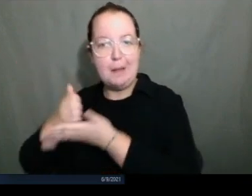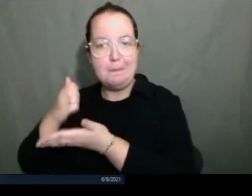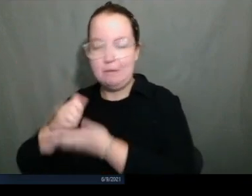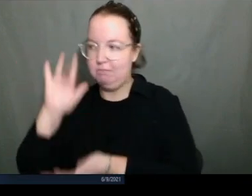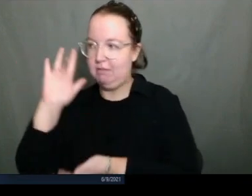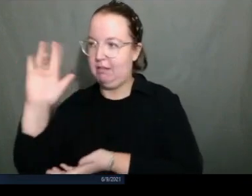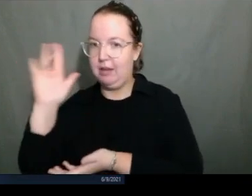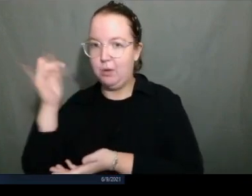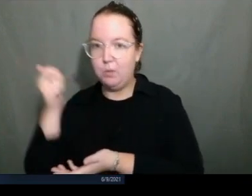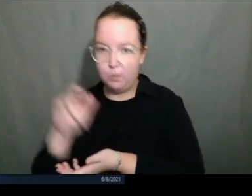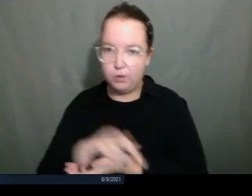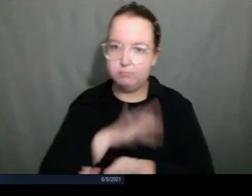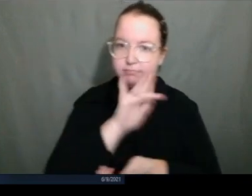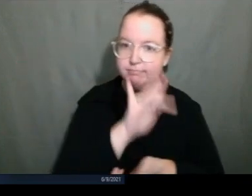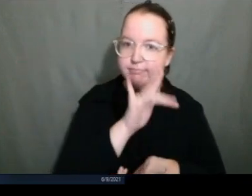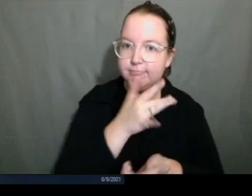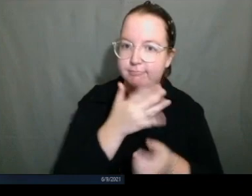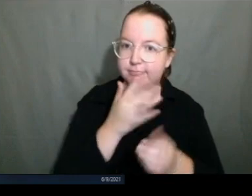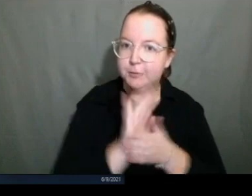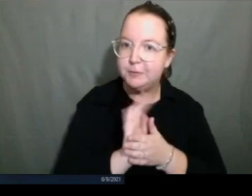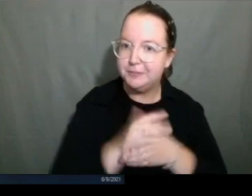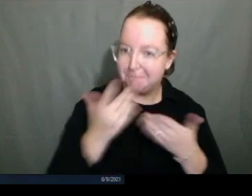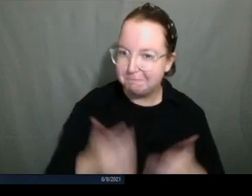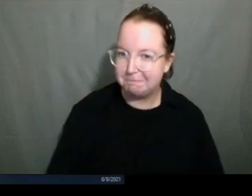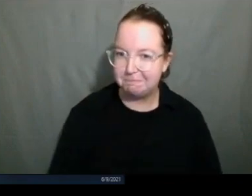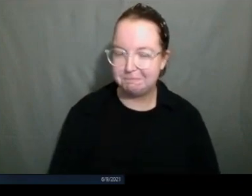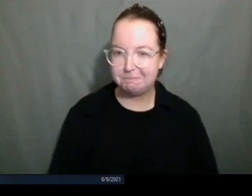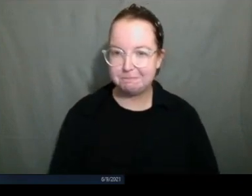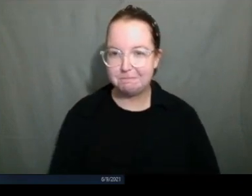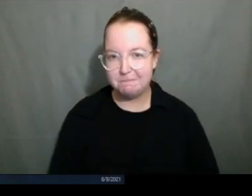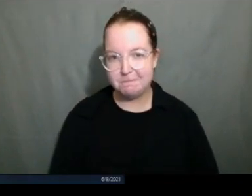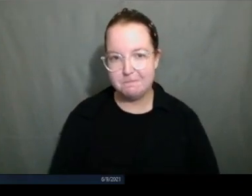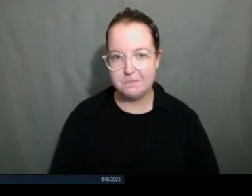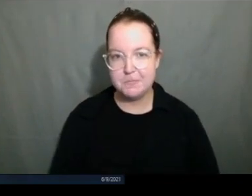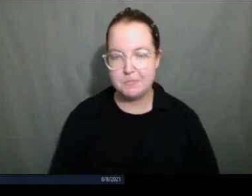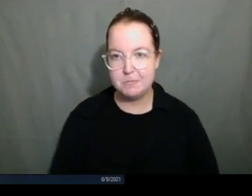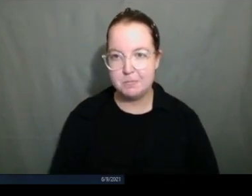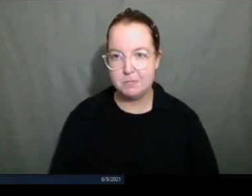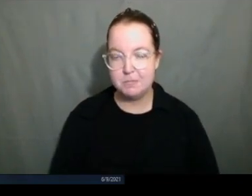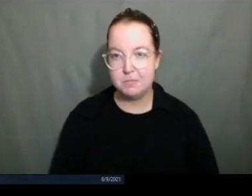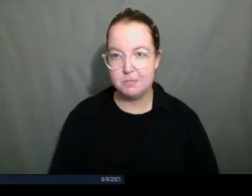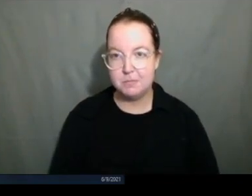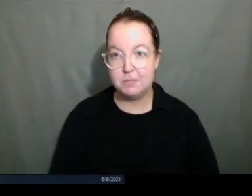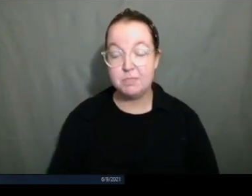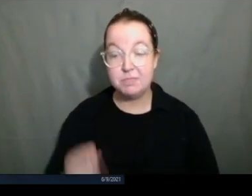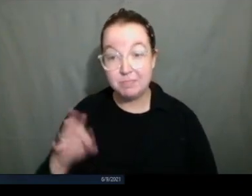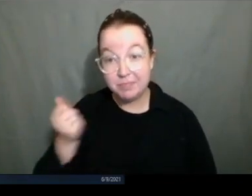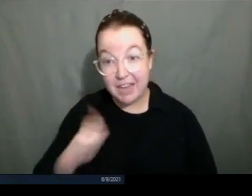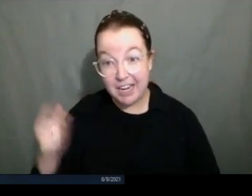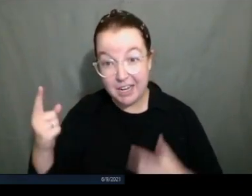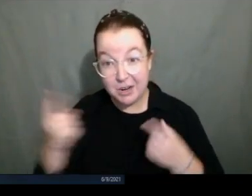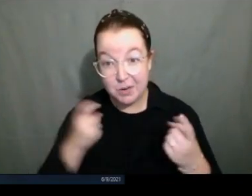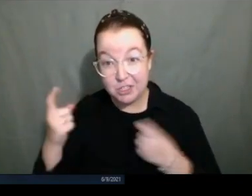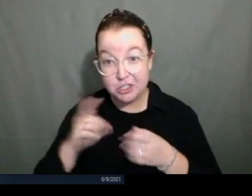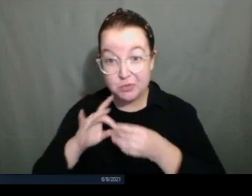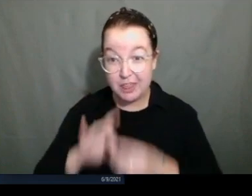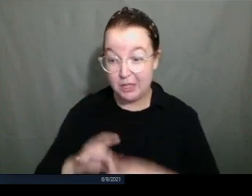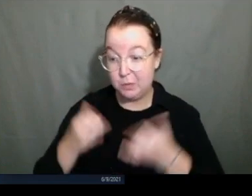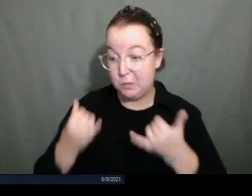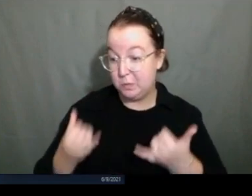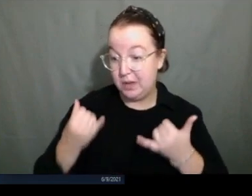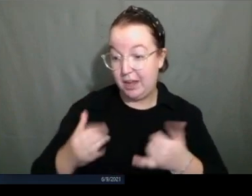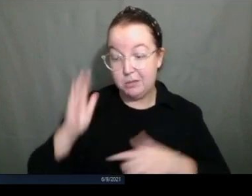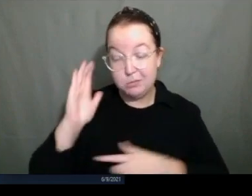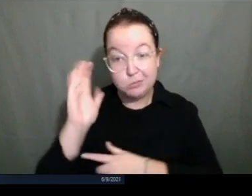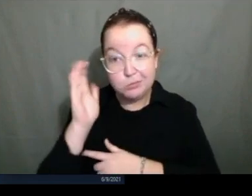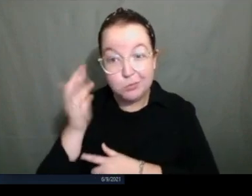access guides on how to complete those items. And lastly, if you have any questions on anything we've reviewed today,